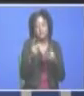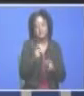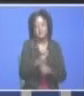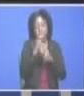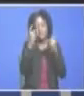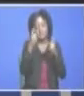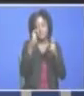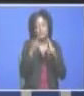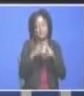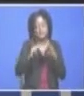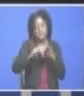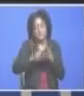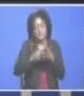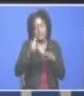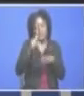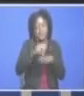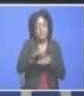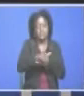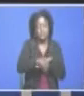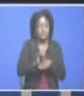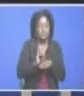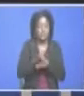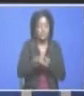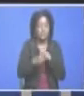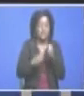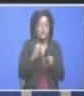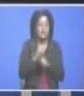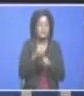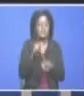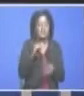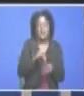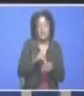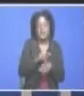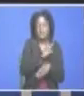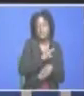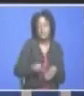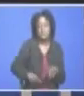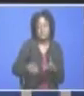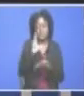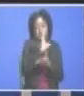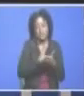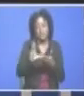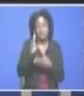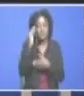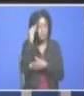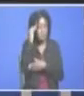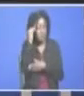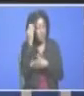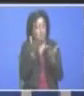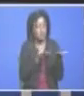years at QC. In light of his contribution to the institution, a memorial service will be held